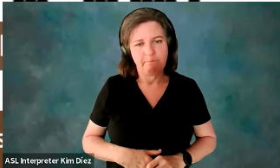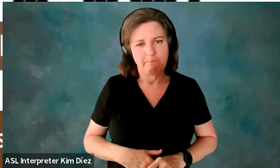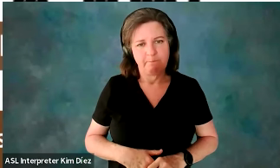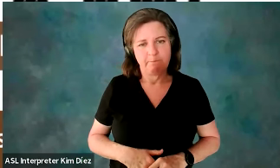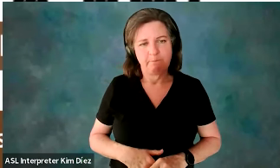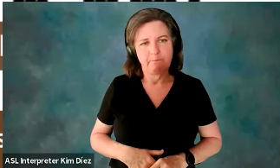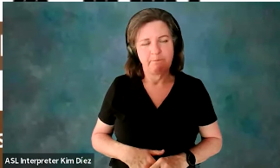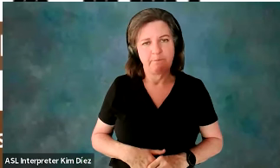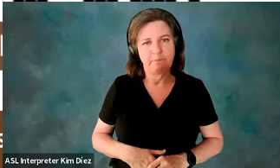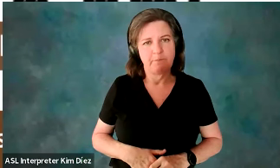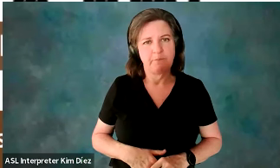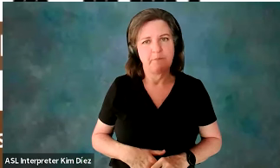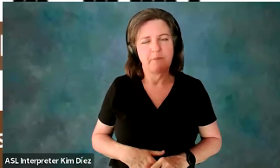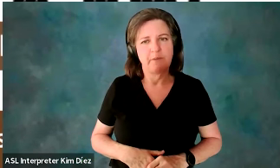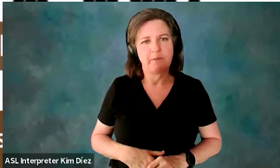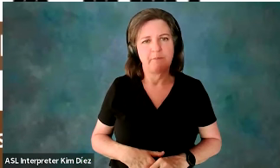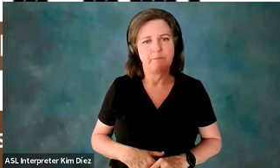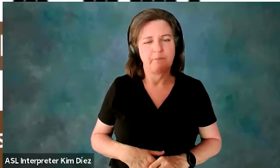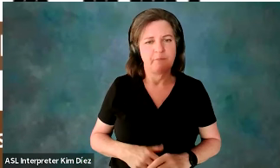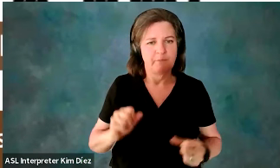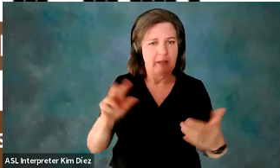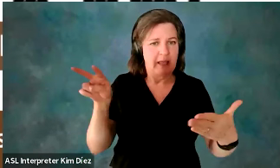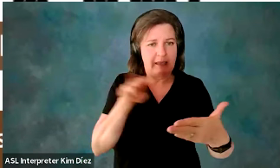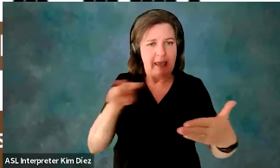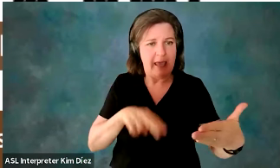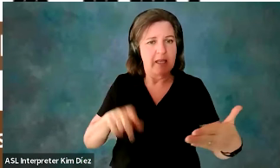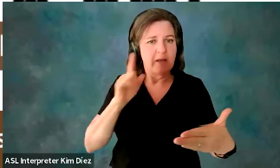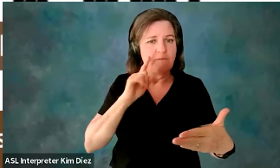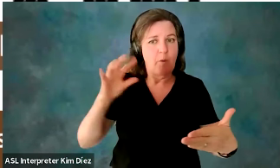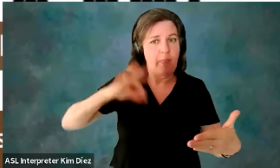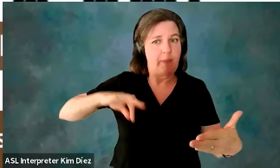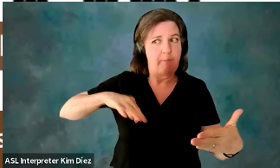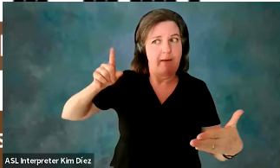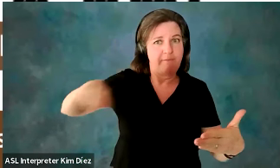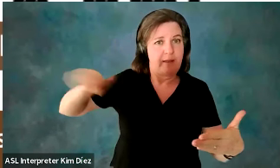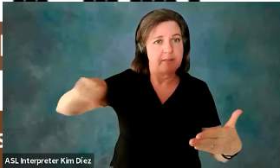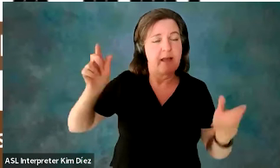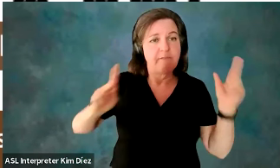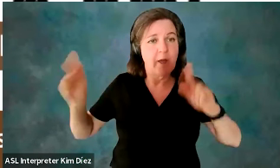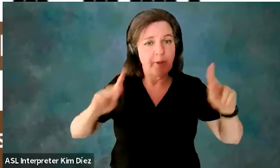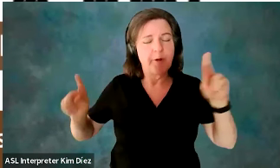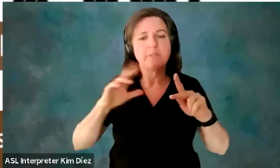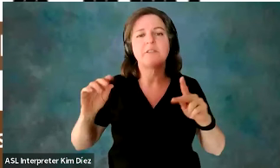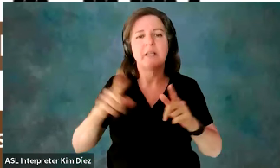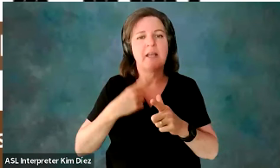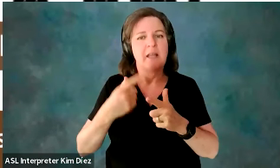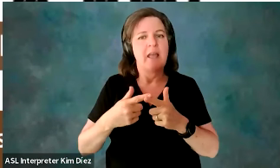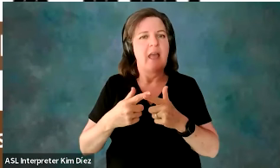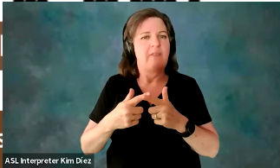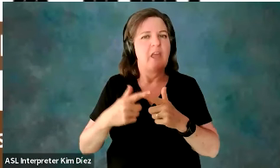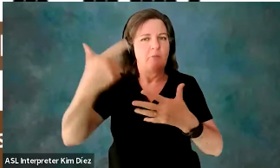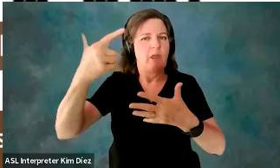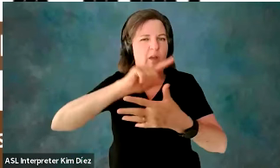Manuel has some that I can read for other people's benefits, and then we're going to the